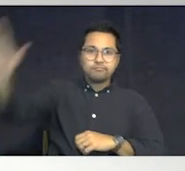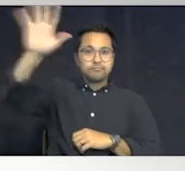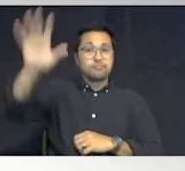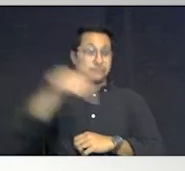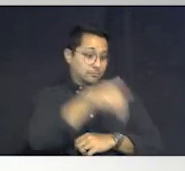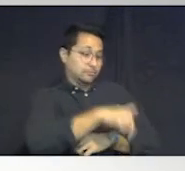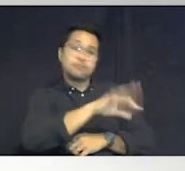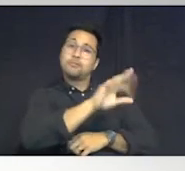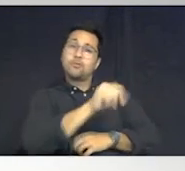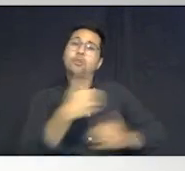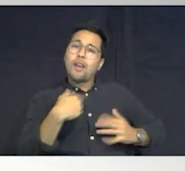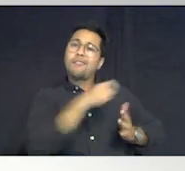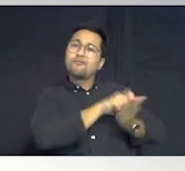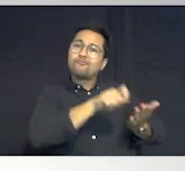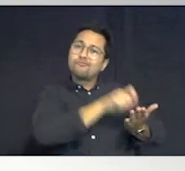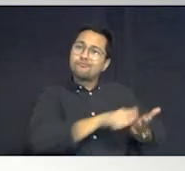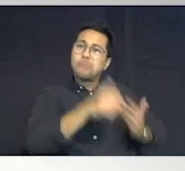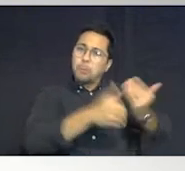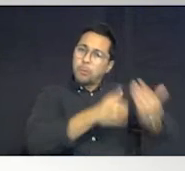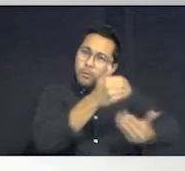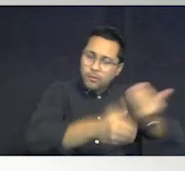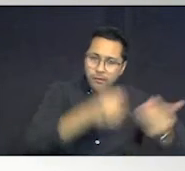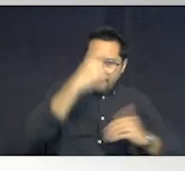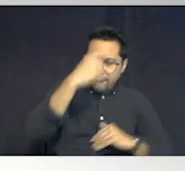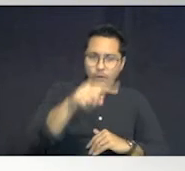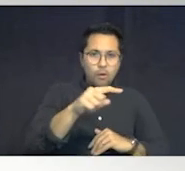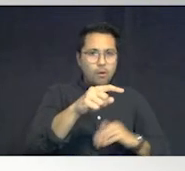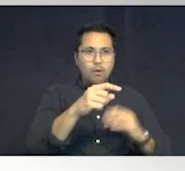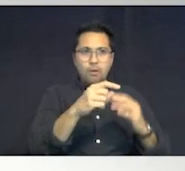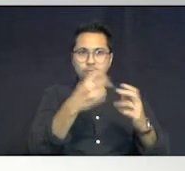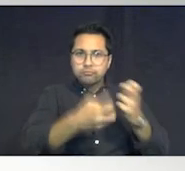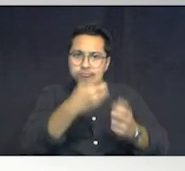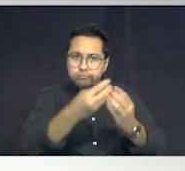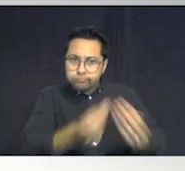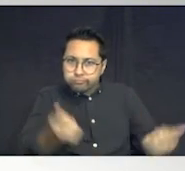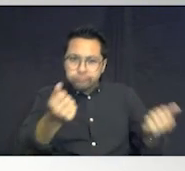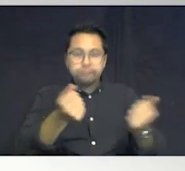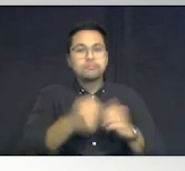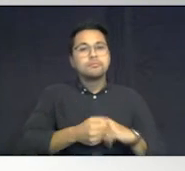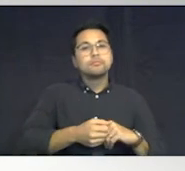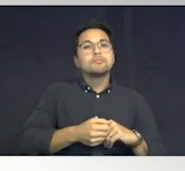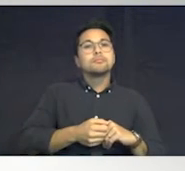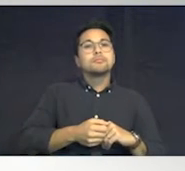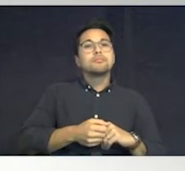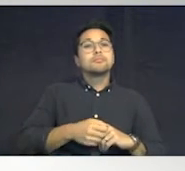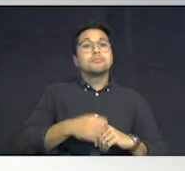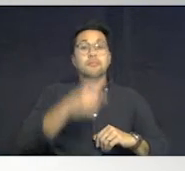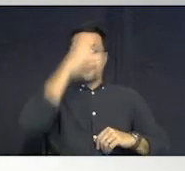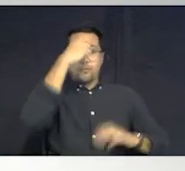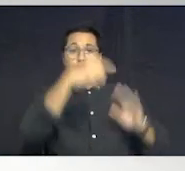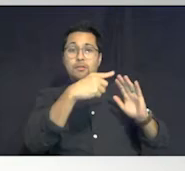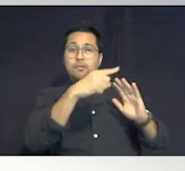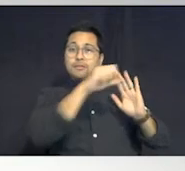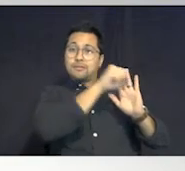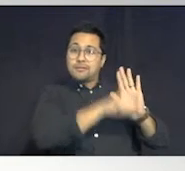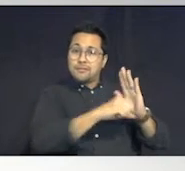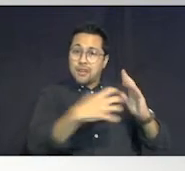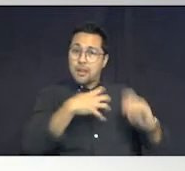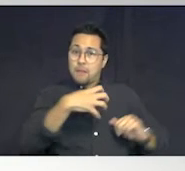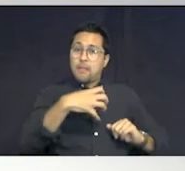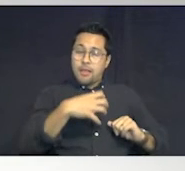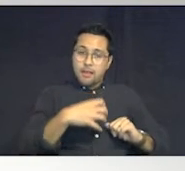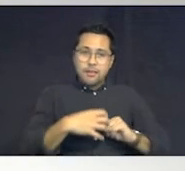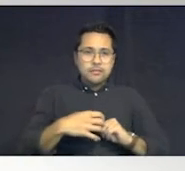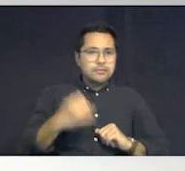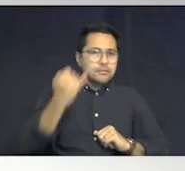written procedures for resolving any complaint and disseminating our procedures. So in resolving a state complaint in which we have found